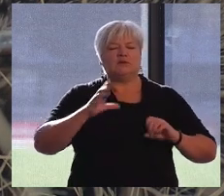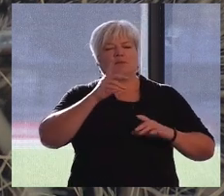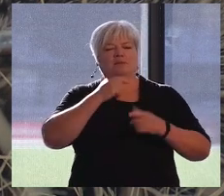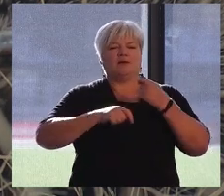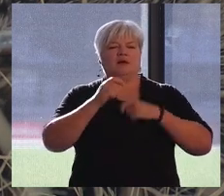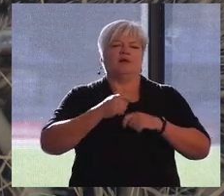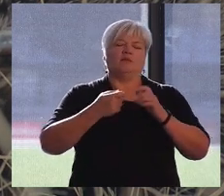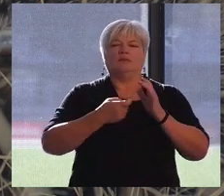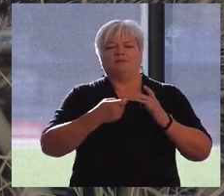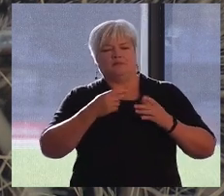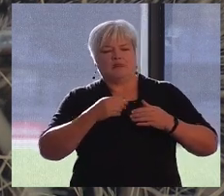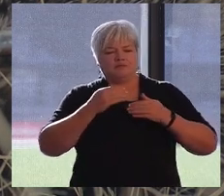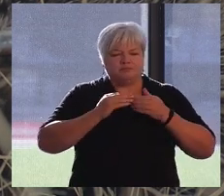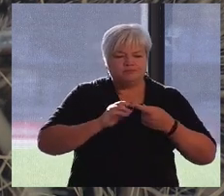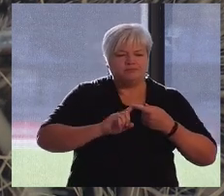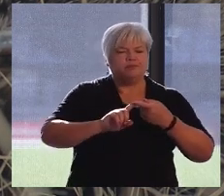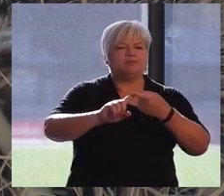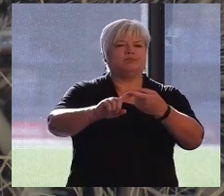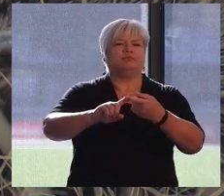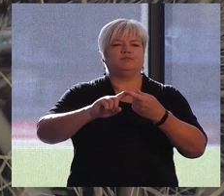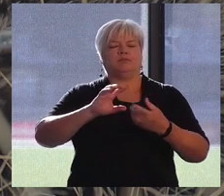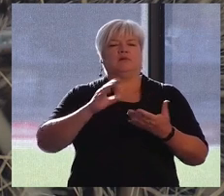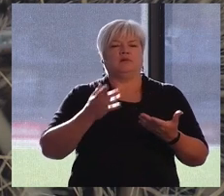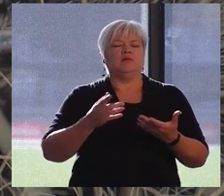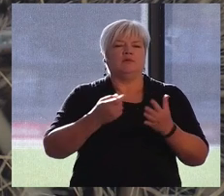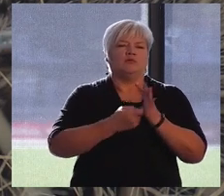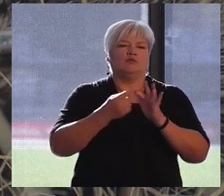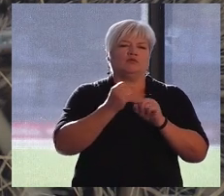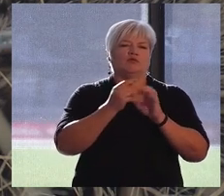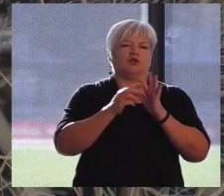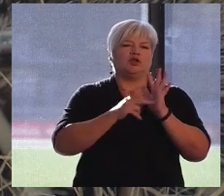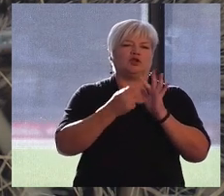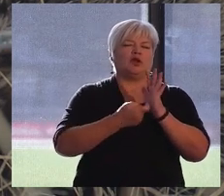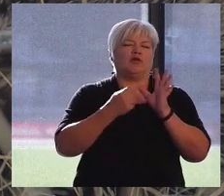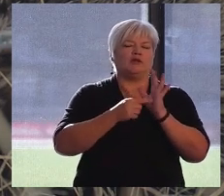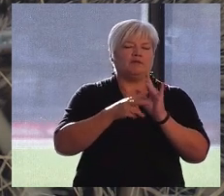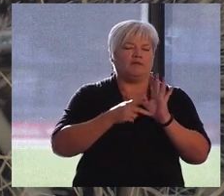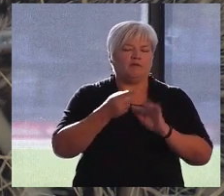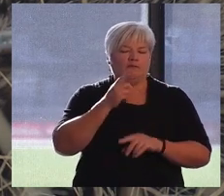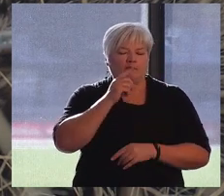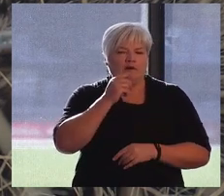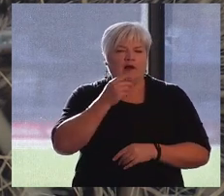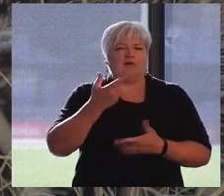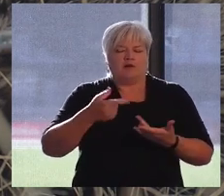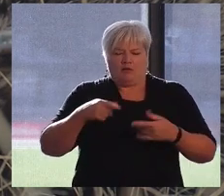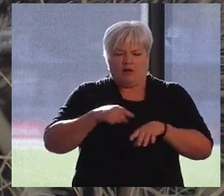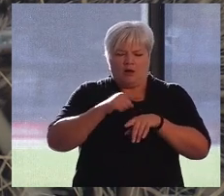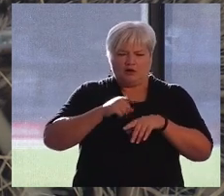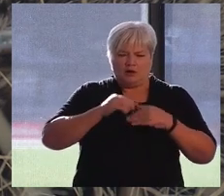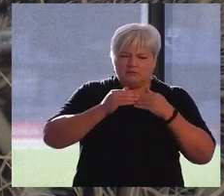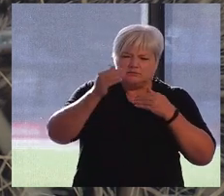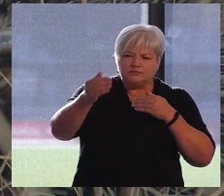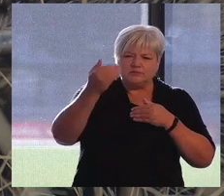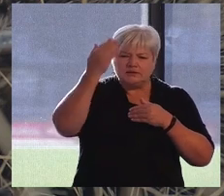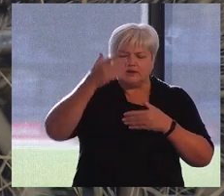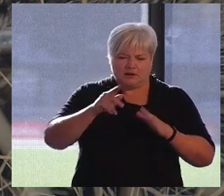lifetimes. And the long-term nature of this part of the challenge means that we require policy approaches and political